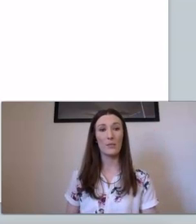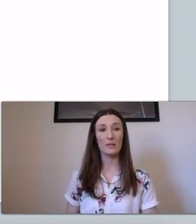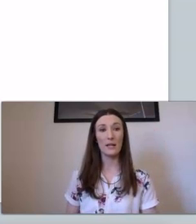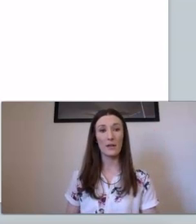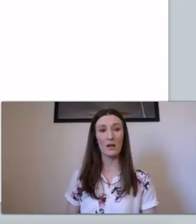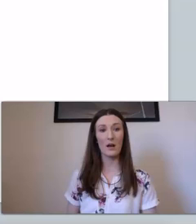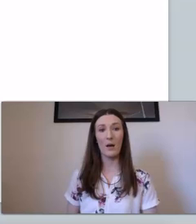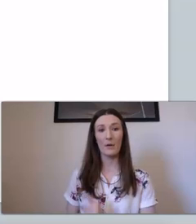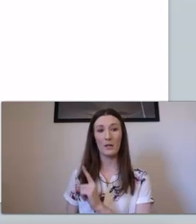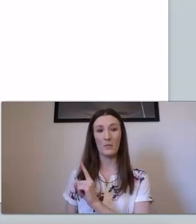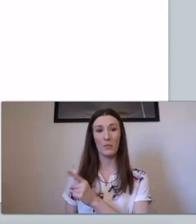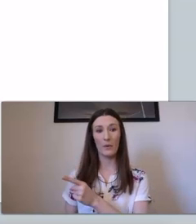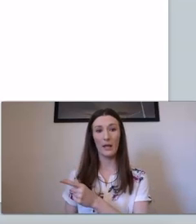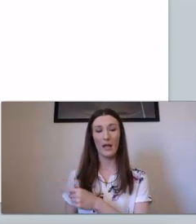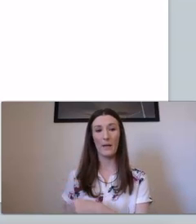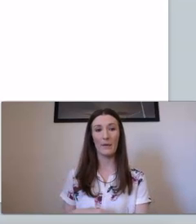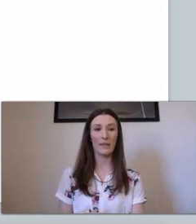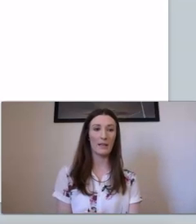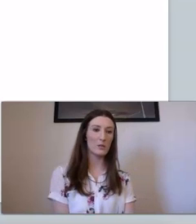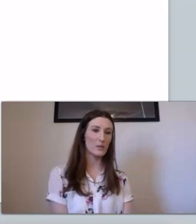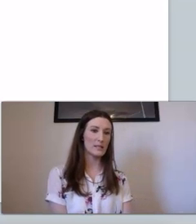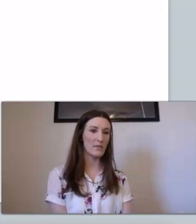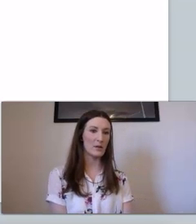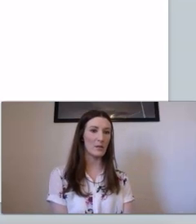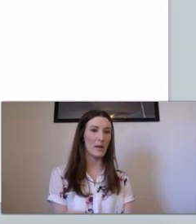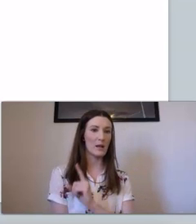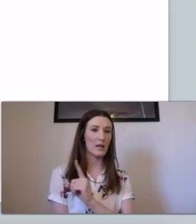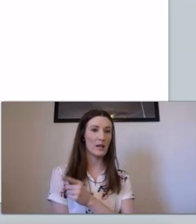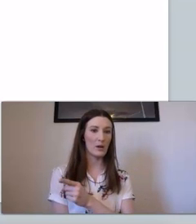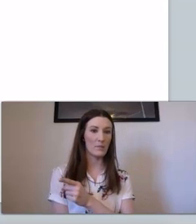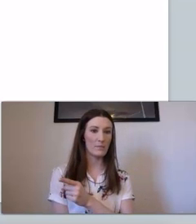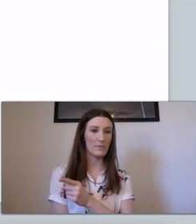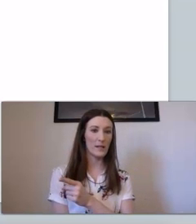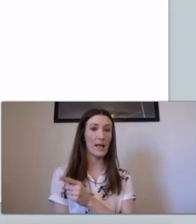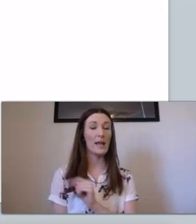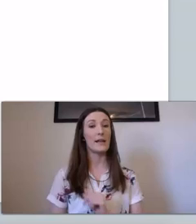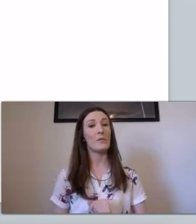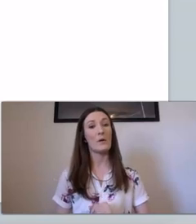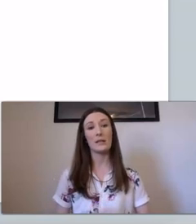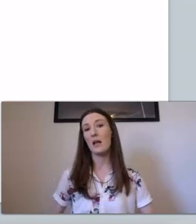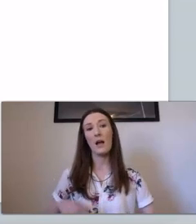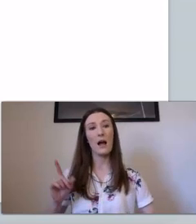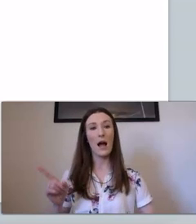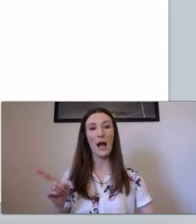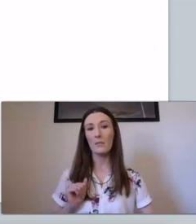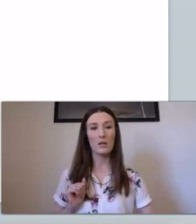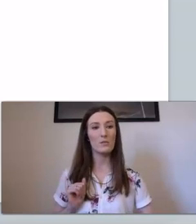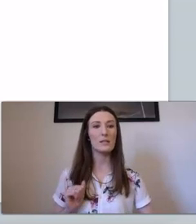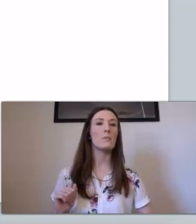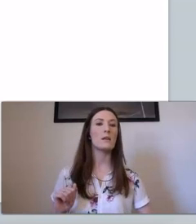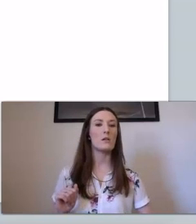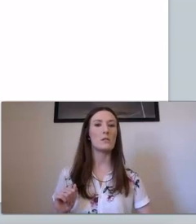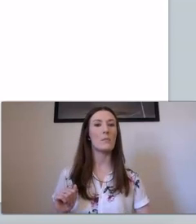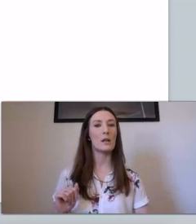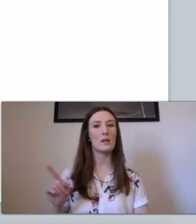want to talk about David, I'm going to point, and I'm going to lean towards David a little bit here, okay? Now, notice, I am not